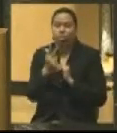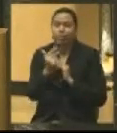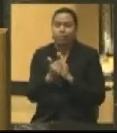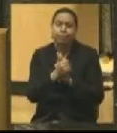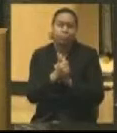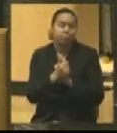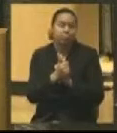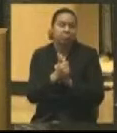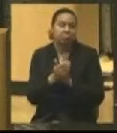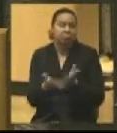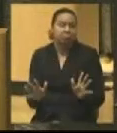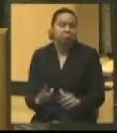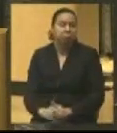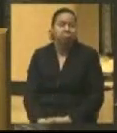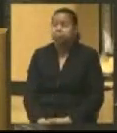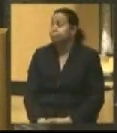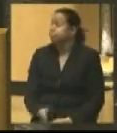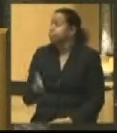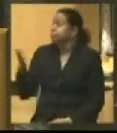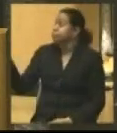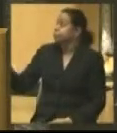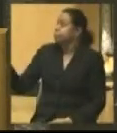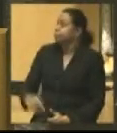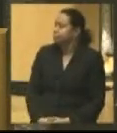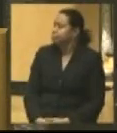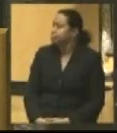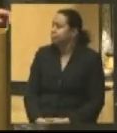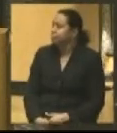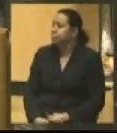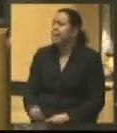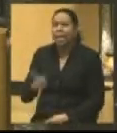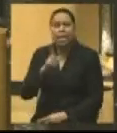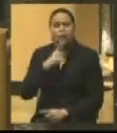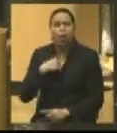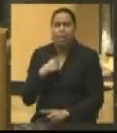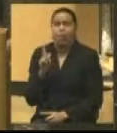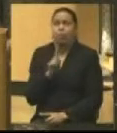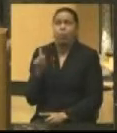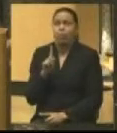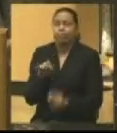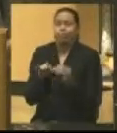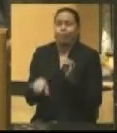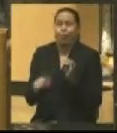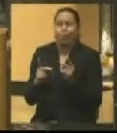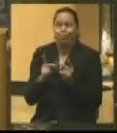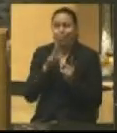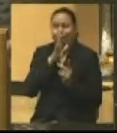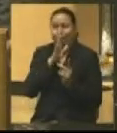Amendment. Yeah. Oh, I'm sorry. I've been ordered to stand still.